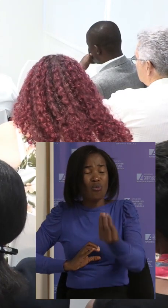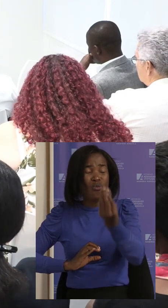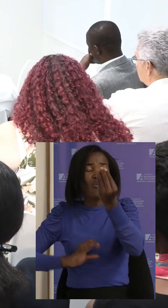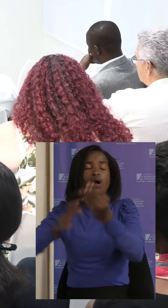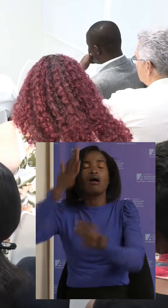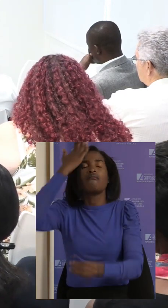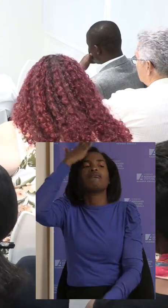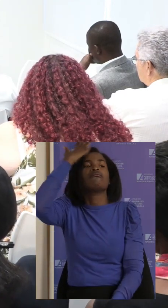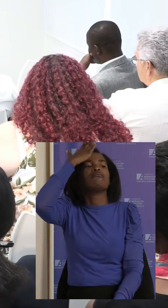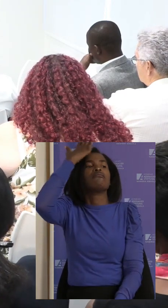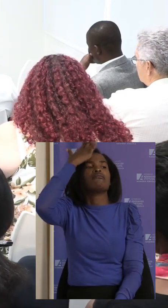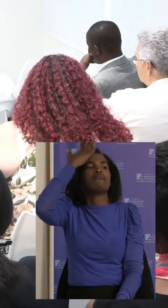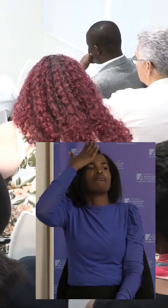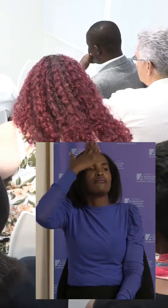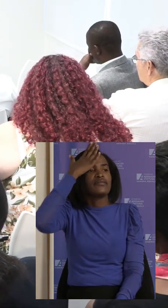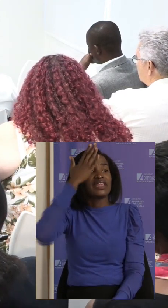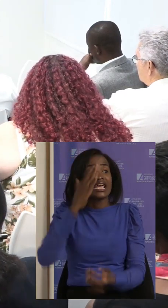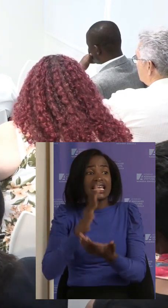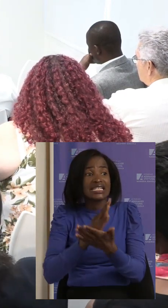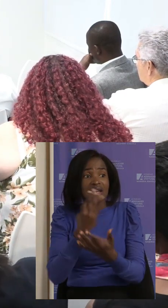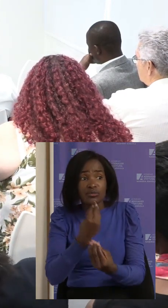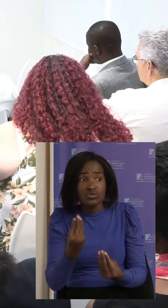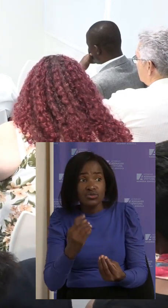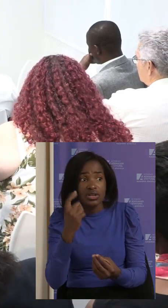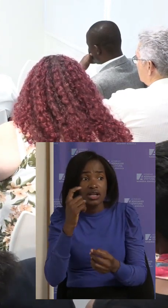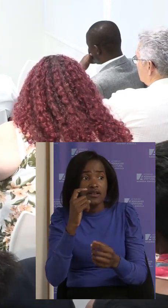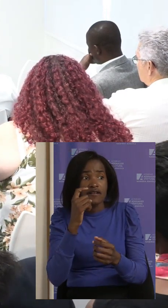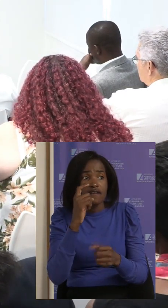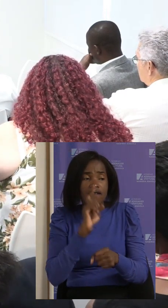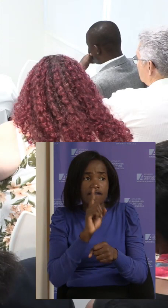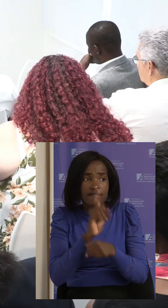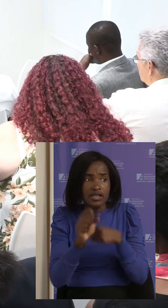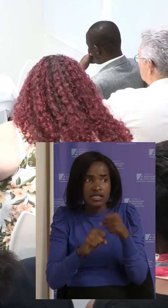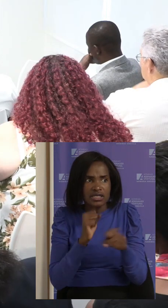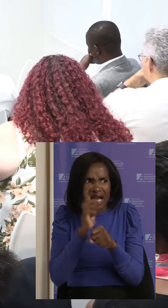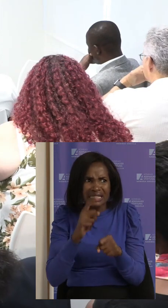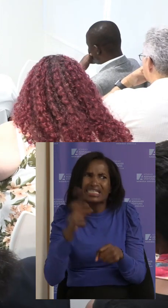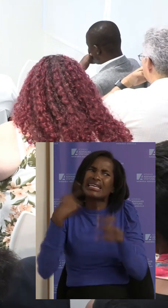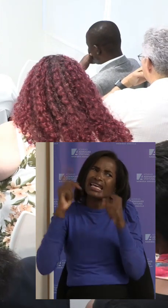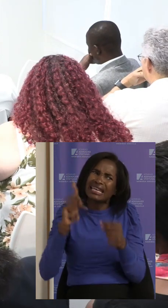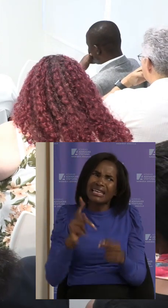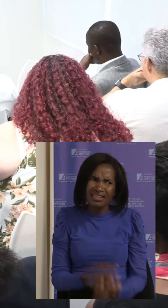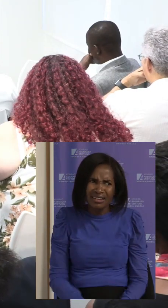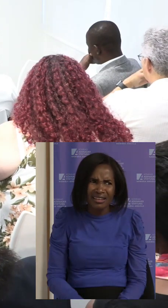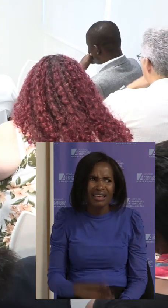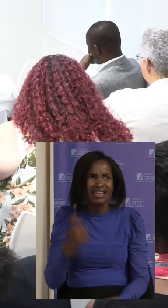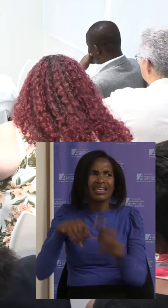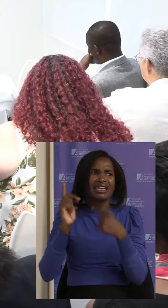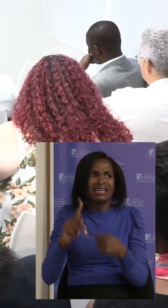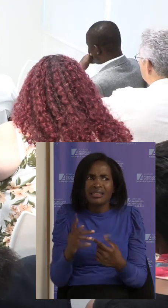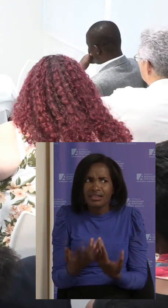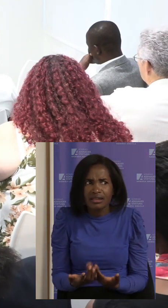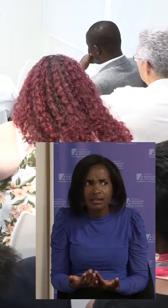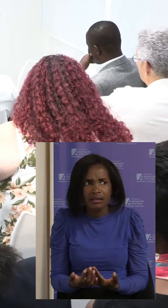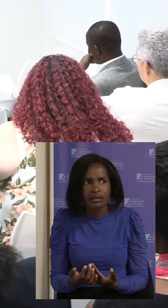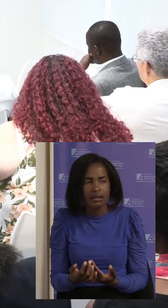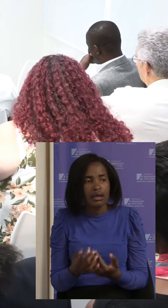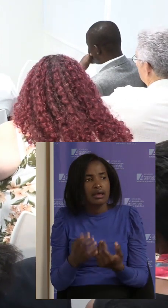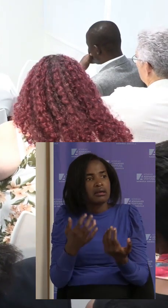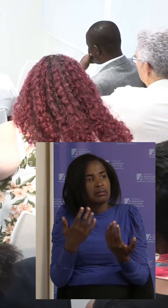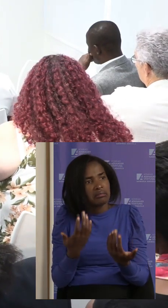them ask you in their first year, do I have to repeat it again? While they actually do qualify to go